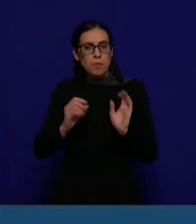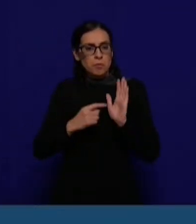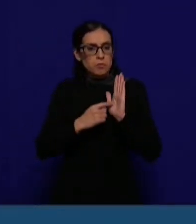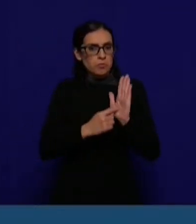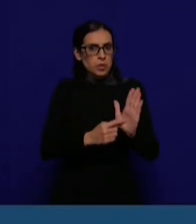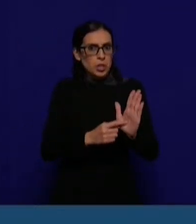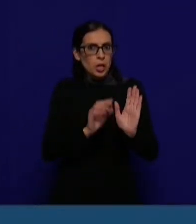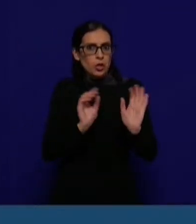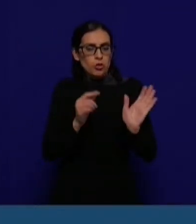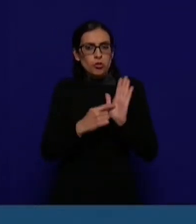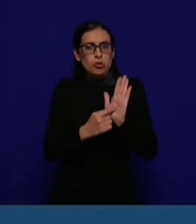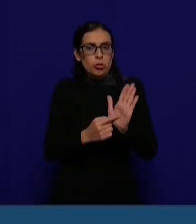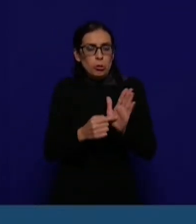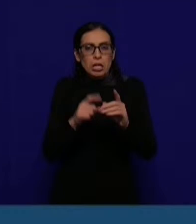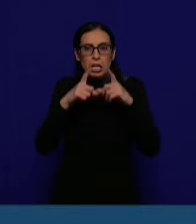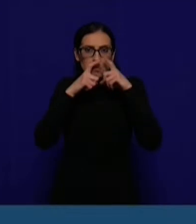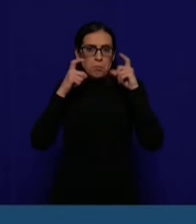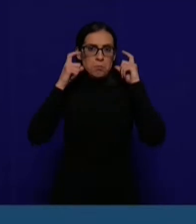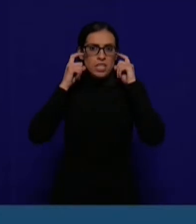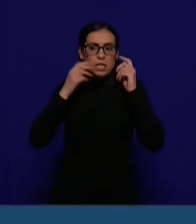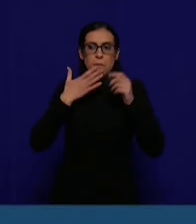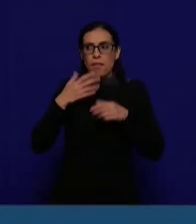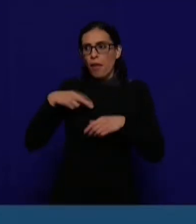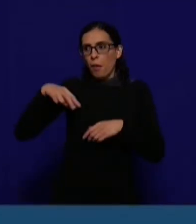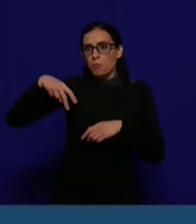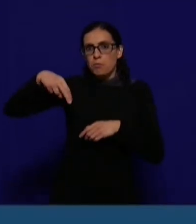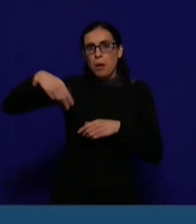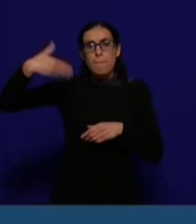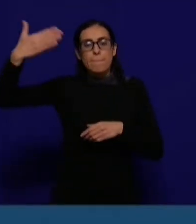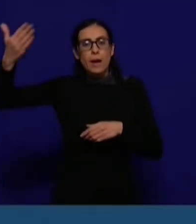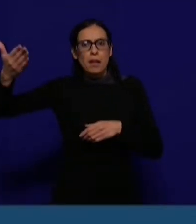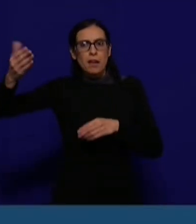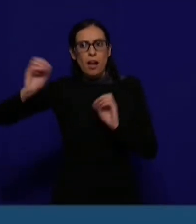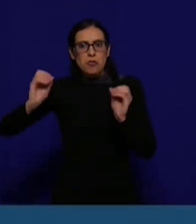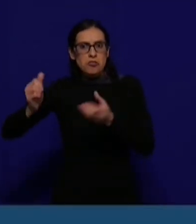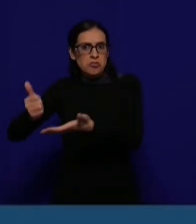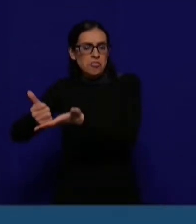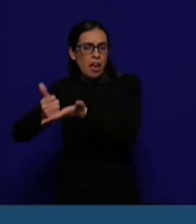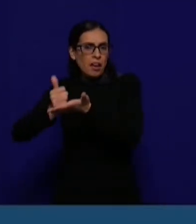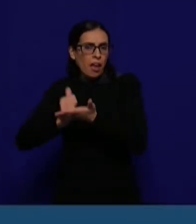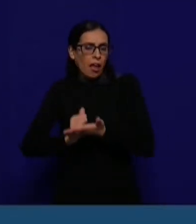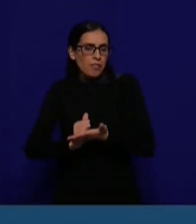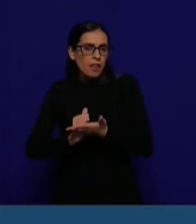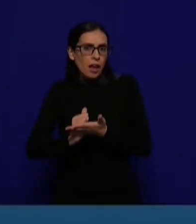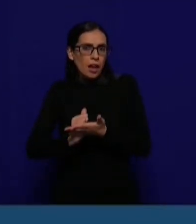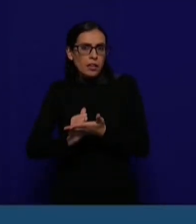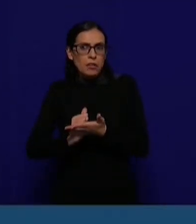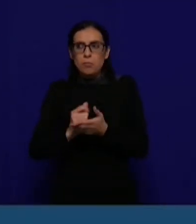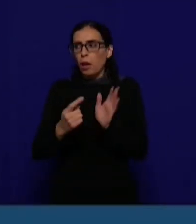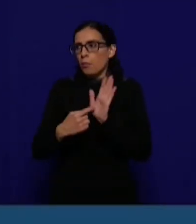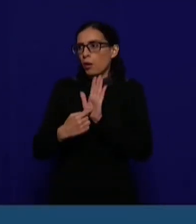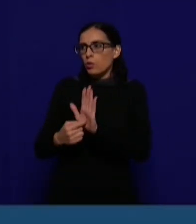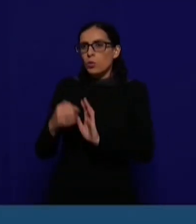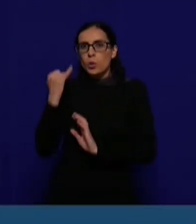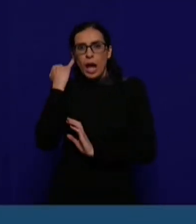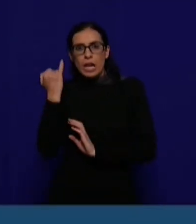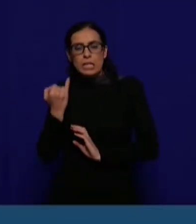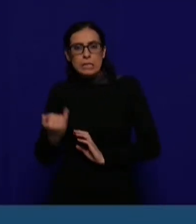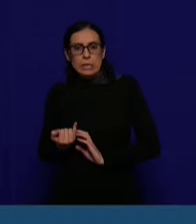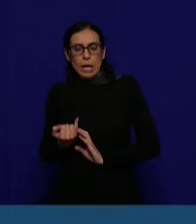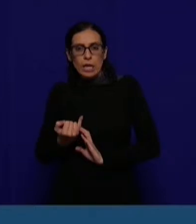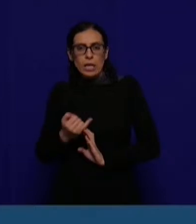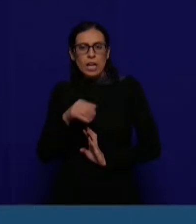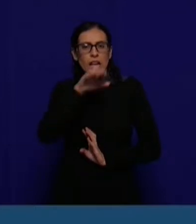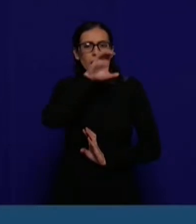outdoors has any evidence of benefits. You mentioned the case of Israel. The ECDC